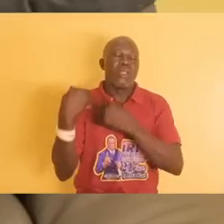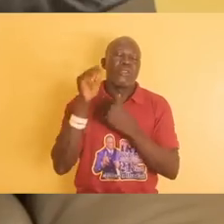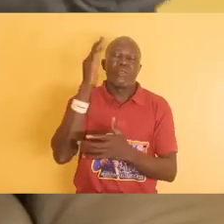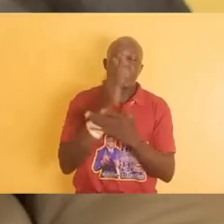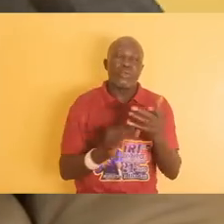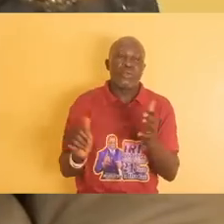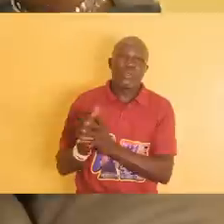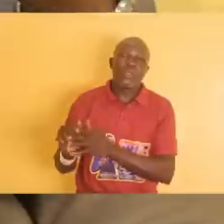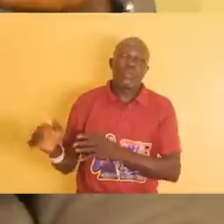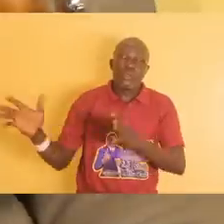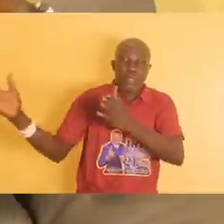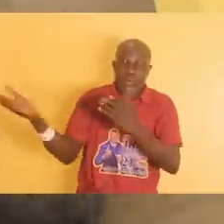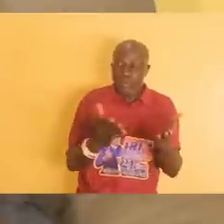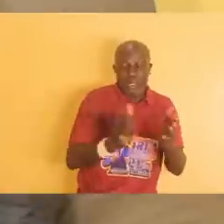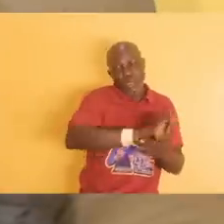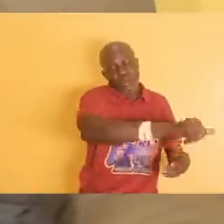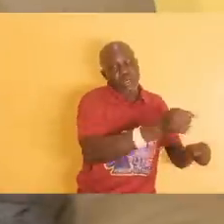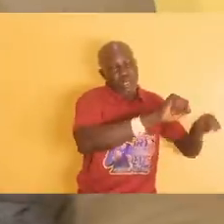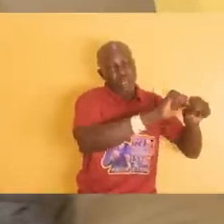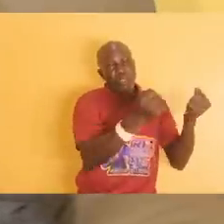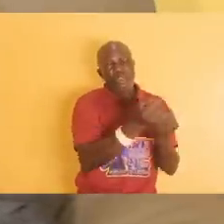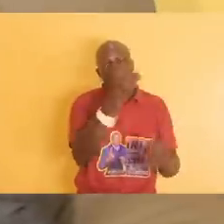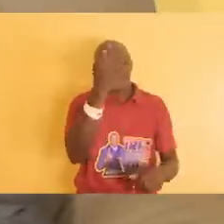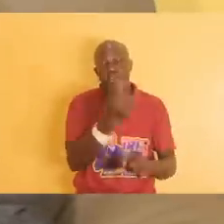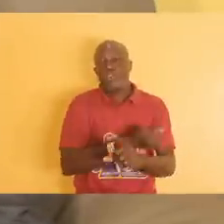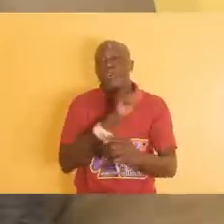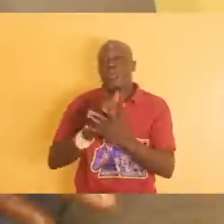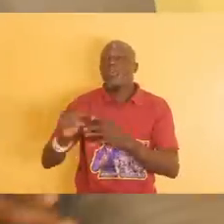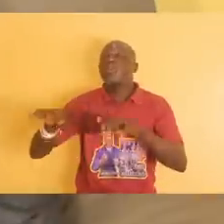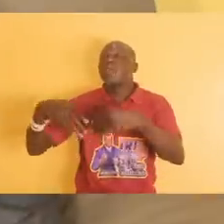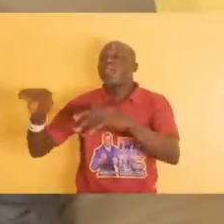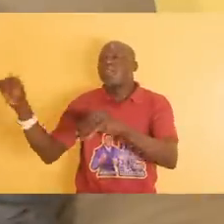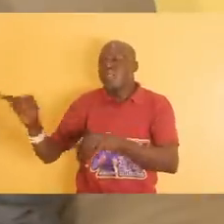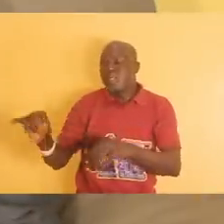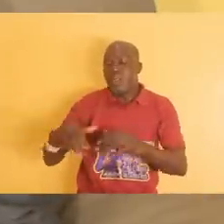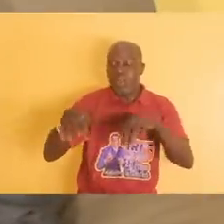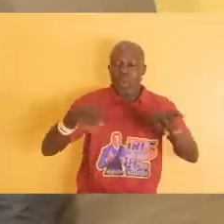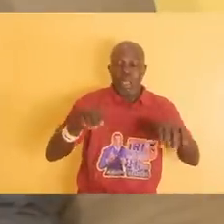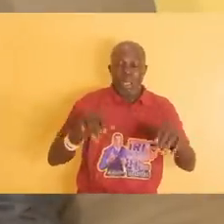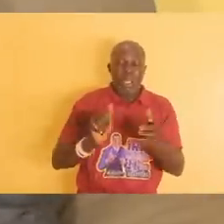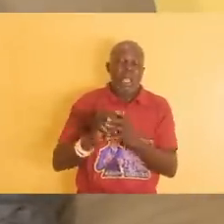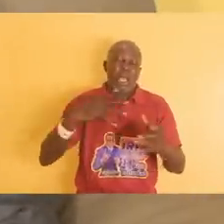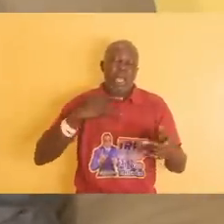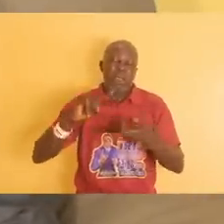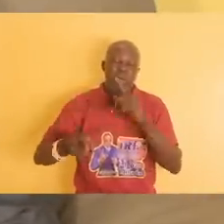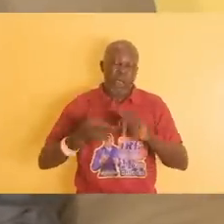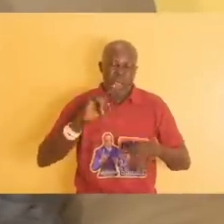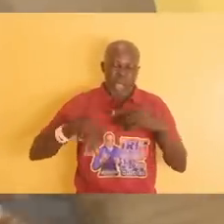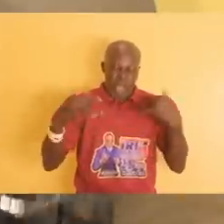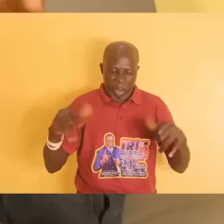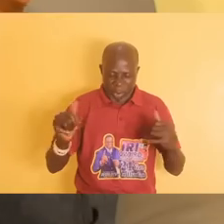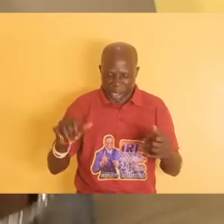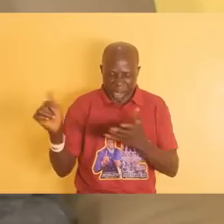said suddenly, somebody just rented a shop. Begin to sell the flour.